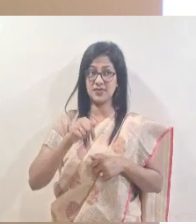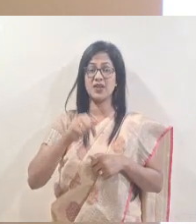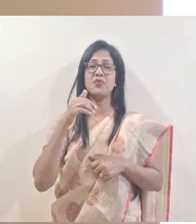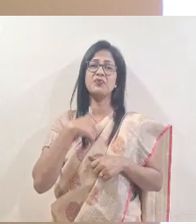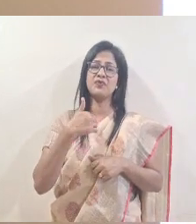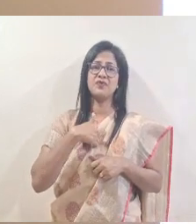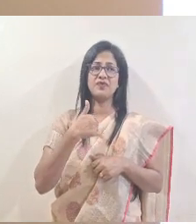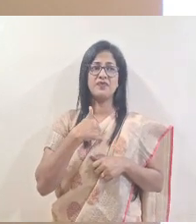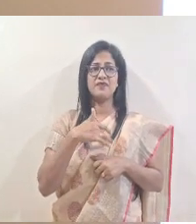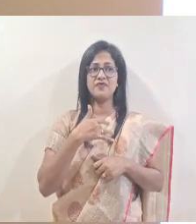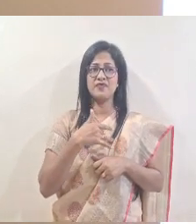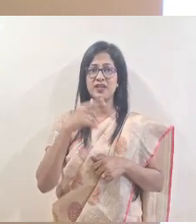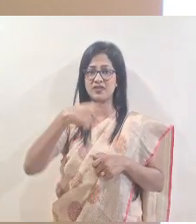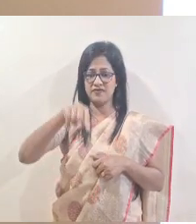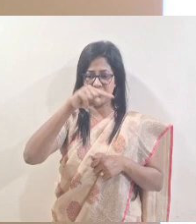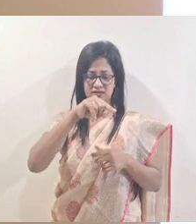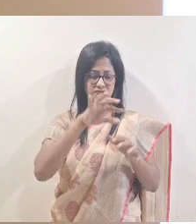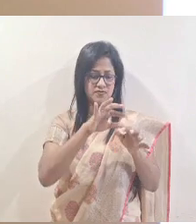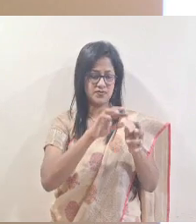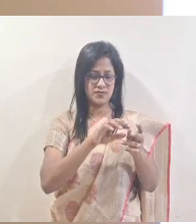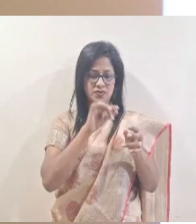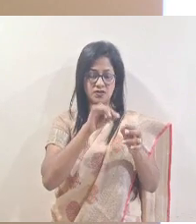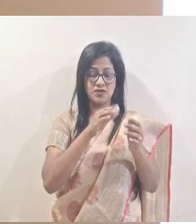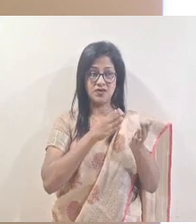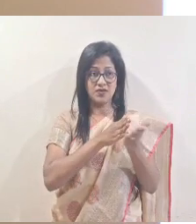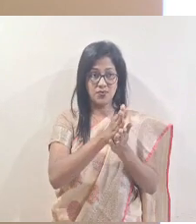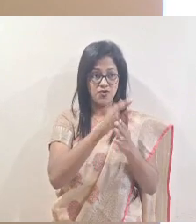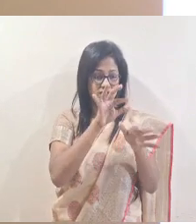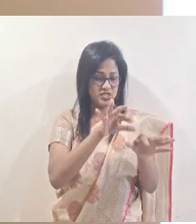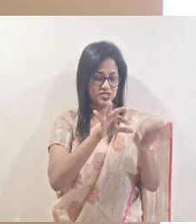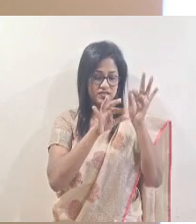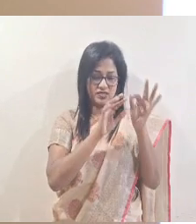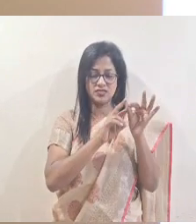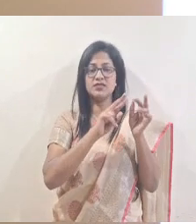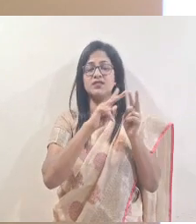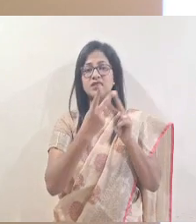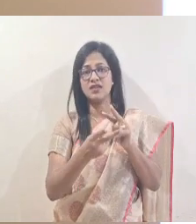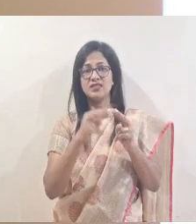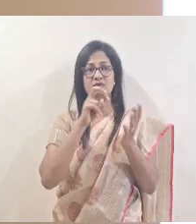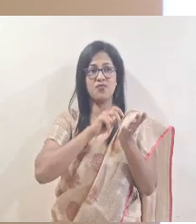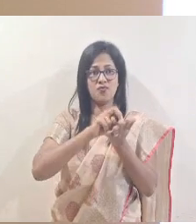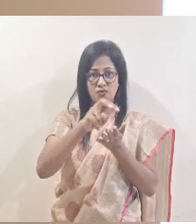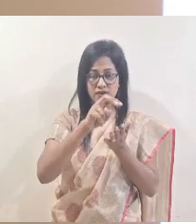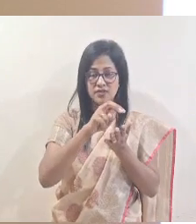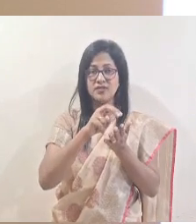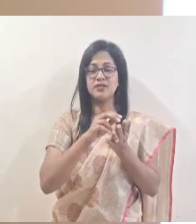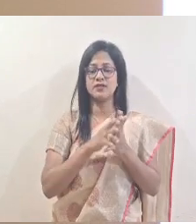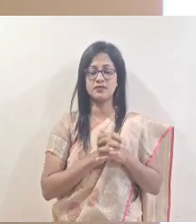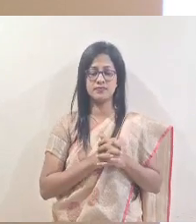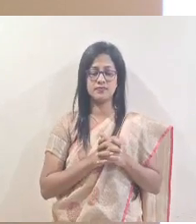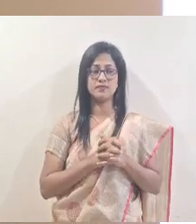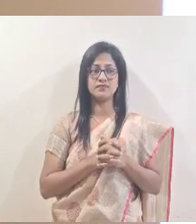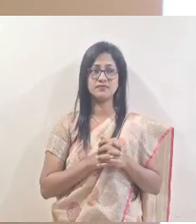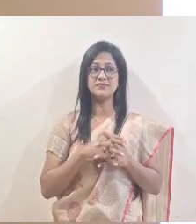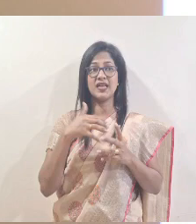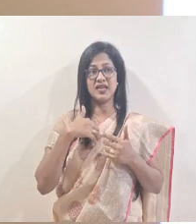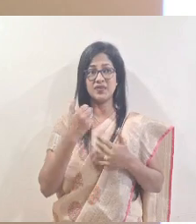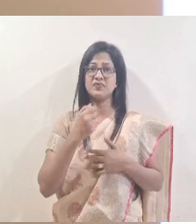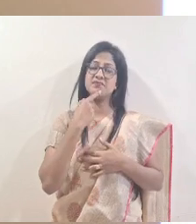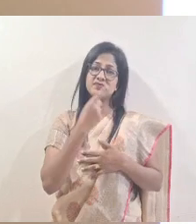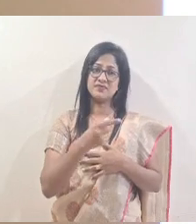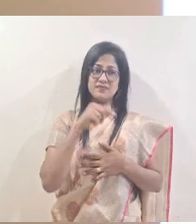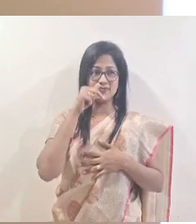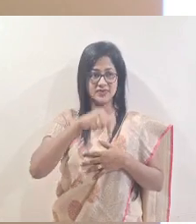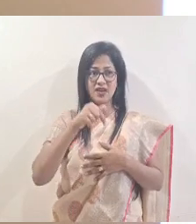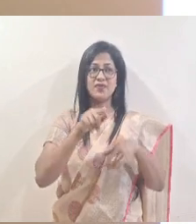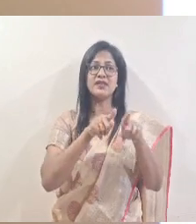Now it's like we have to switch between the modes using like as pedestrian. I would say